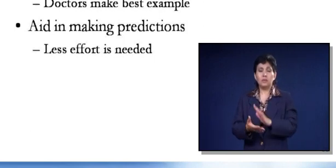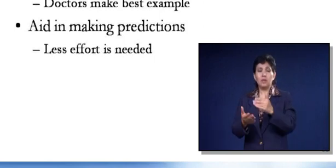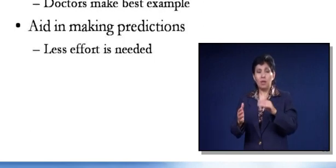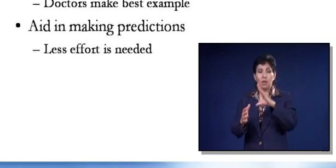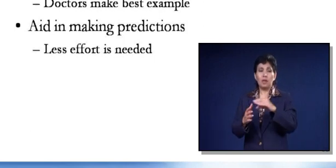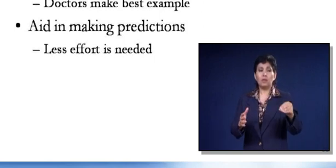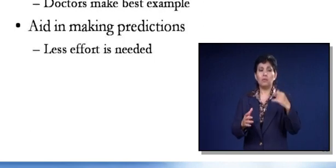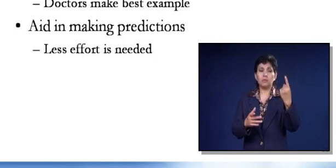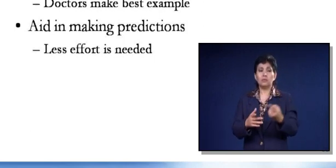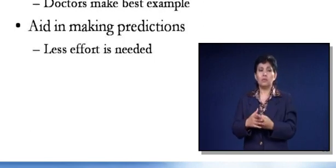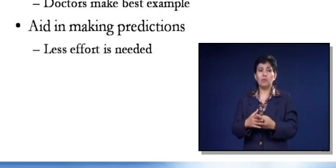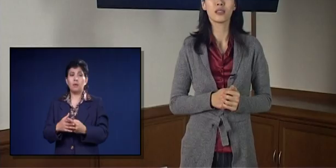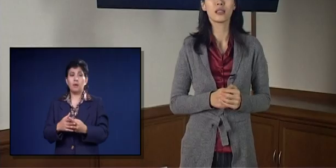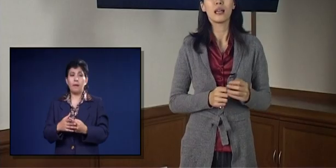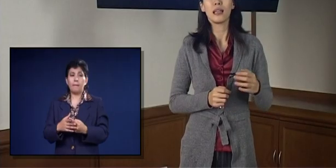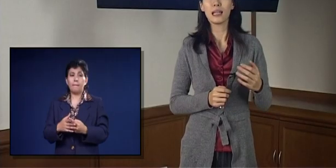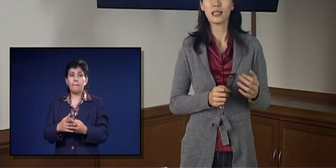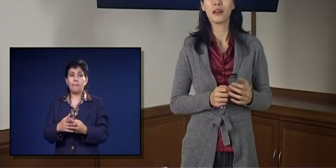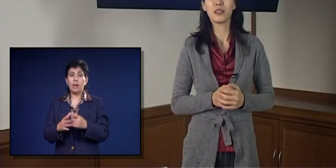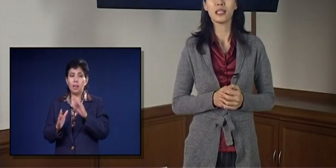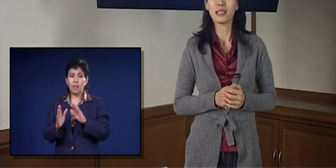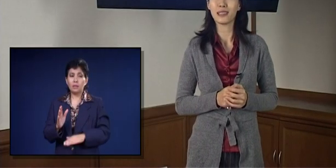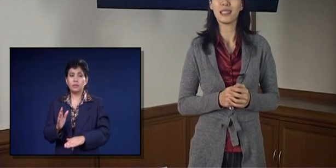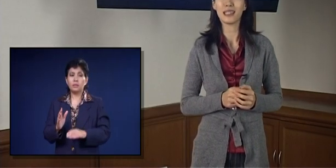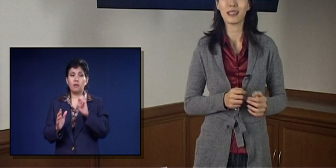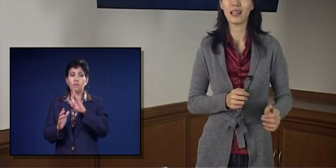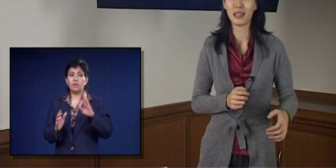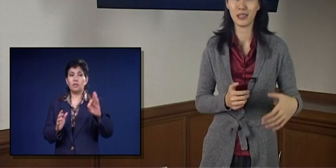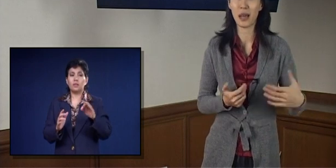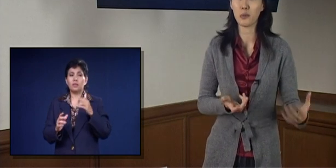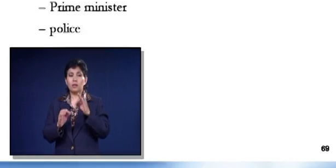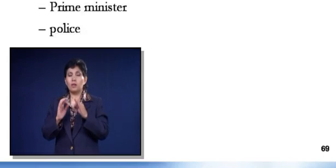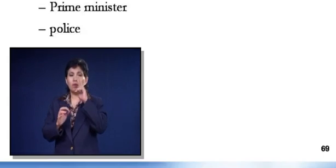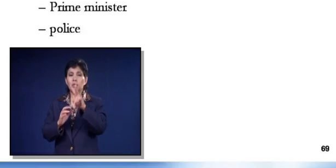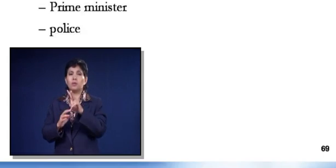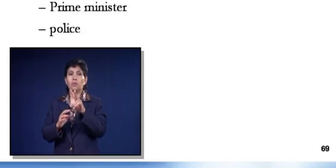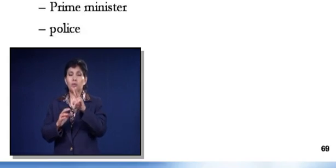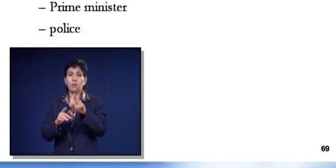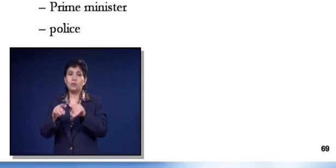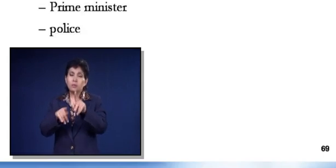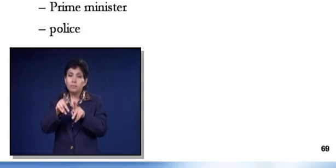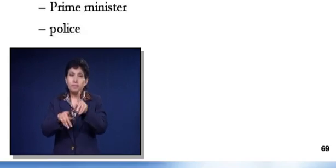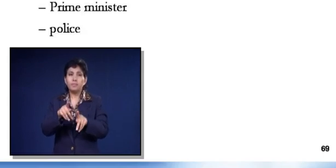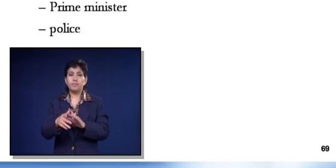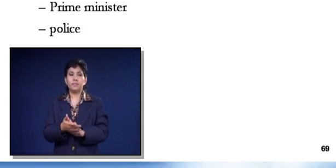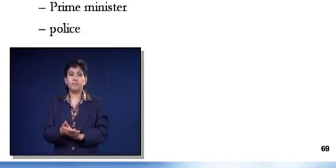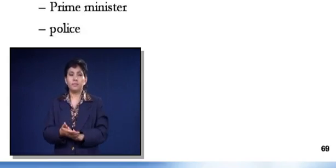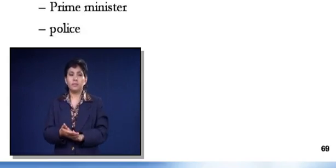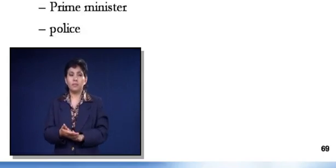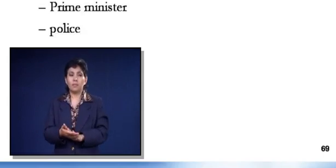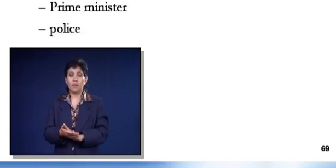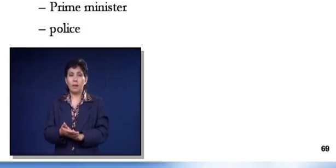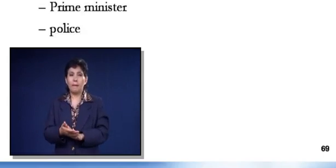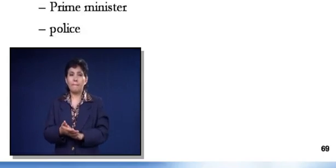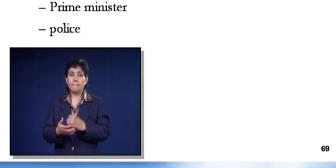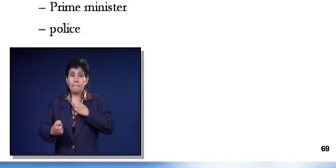And also, aid in making predictions. Less effort is needed, as we have just said.